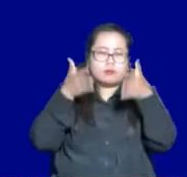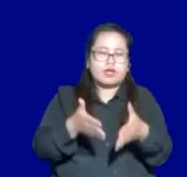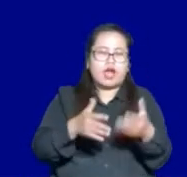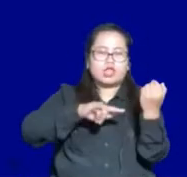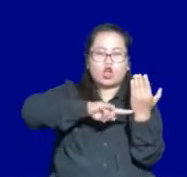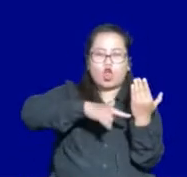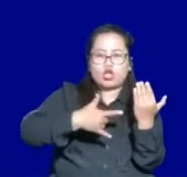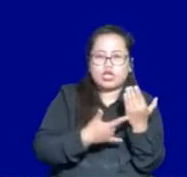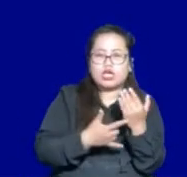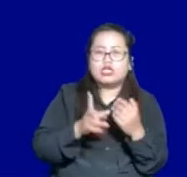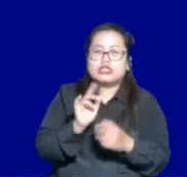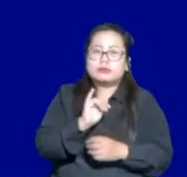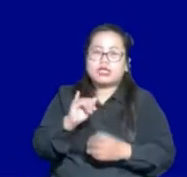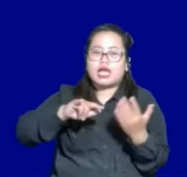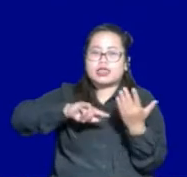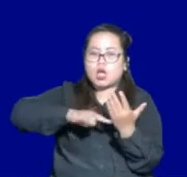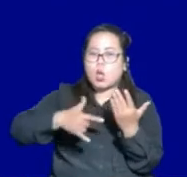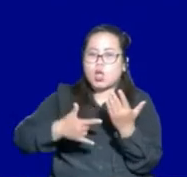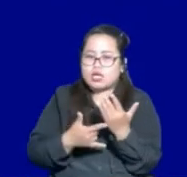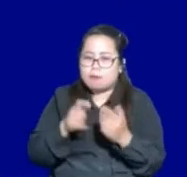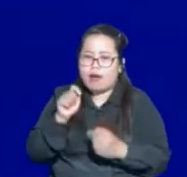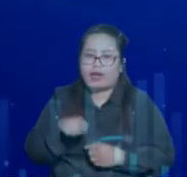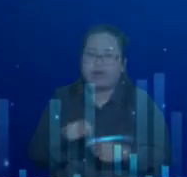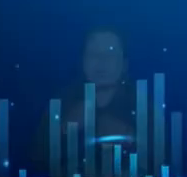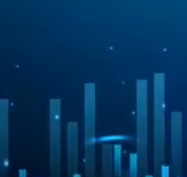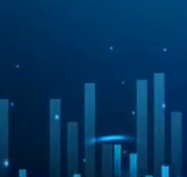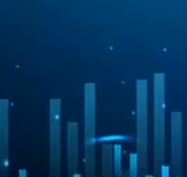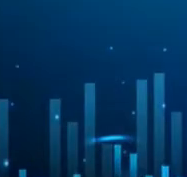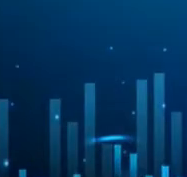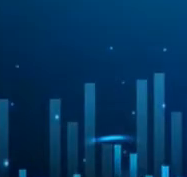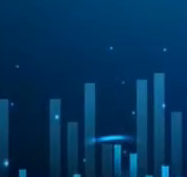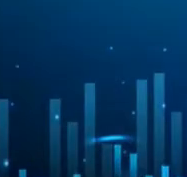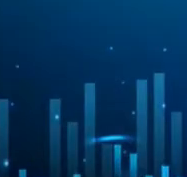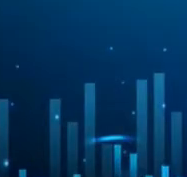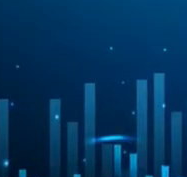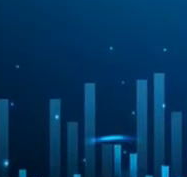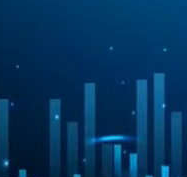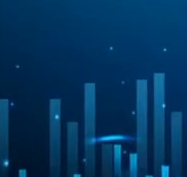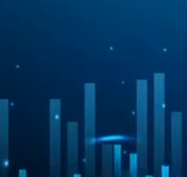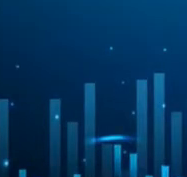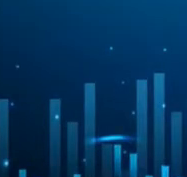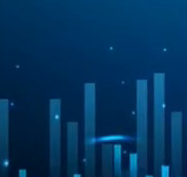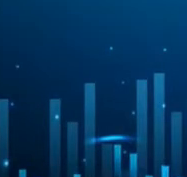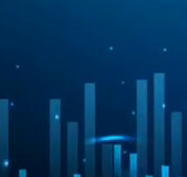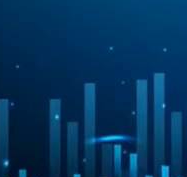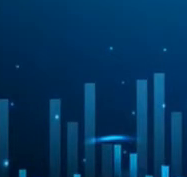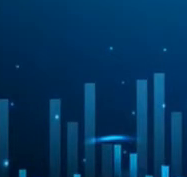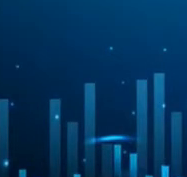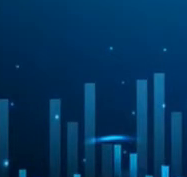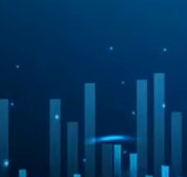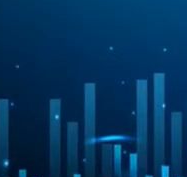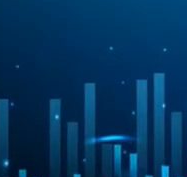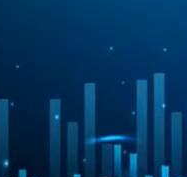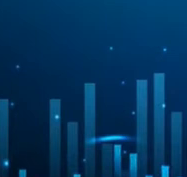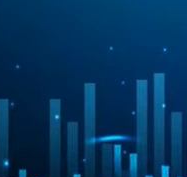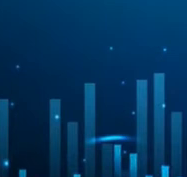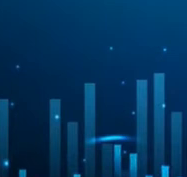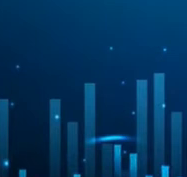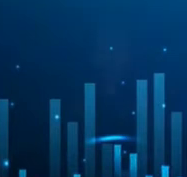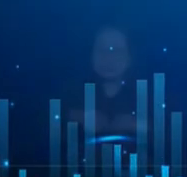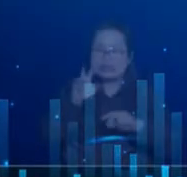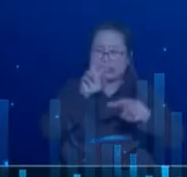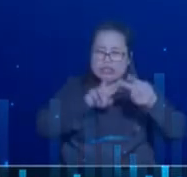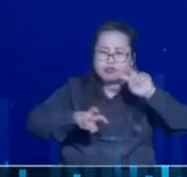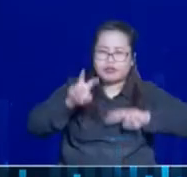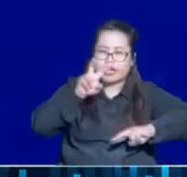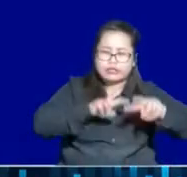economy. And technology is a term that economists often don't define very well. So I'm going to define it for you. I'm